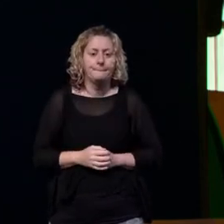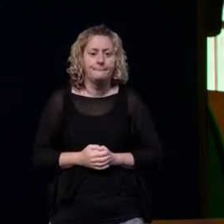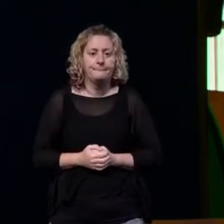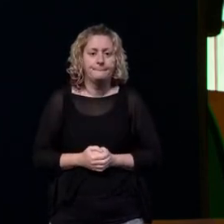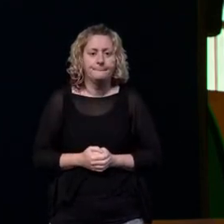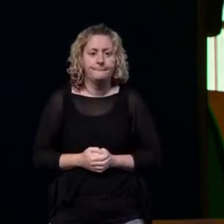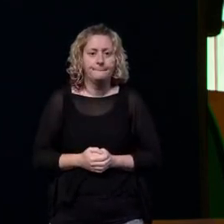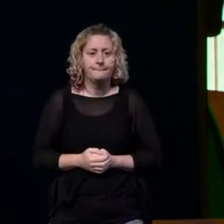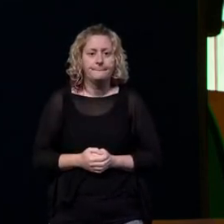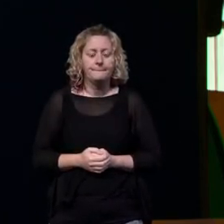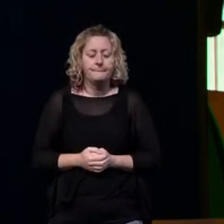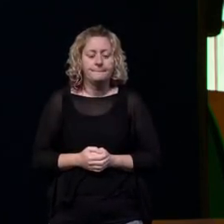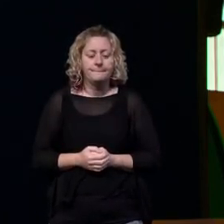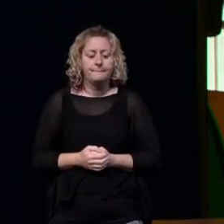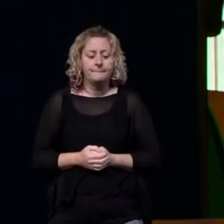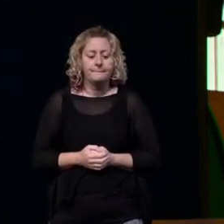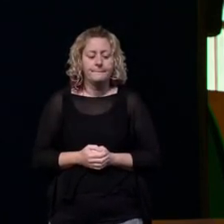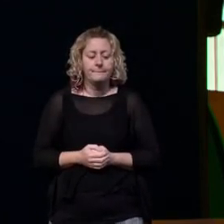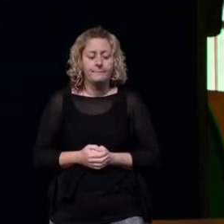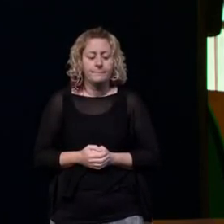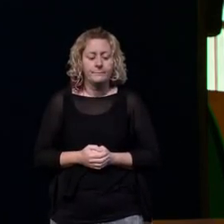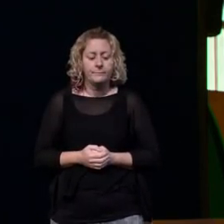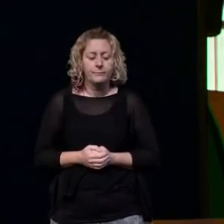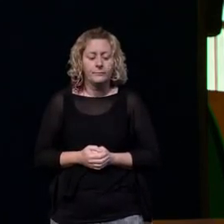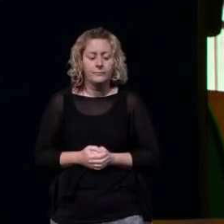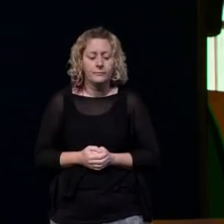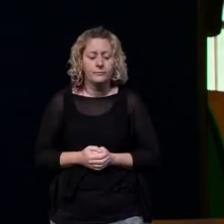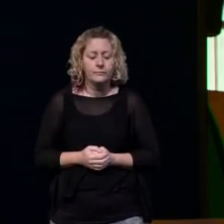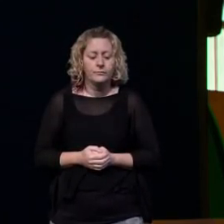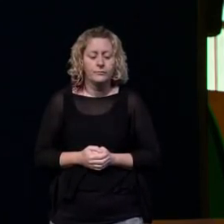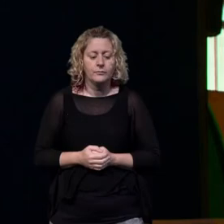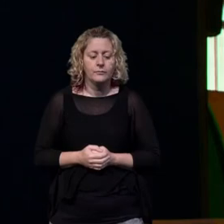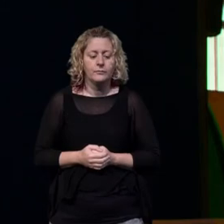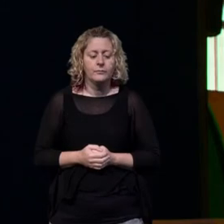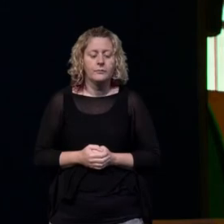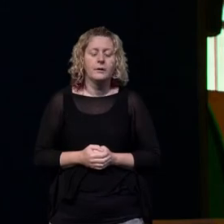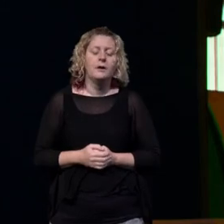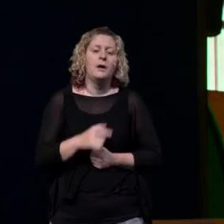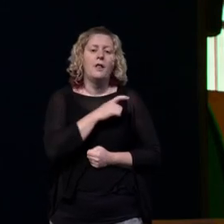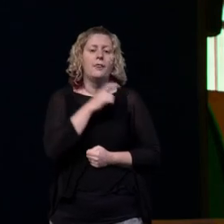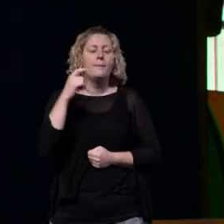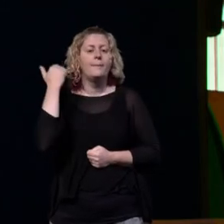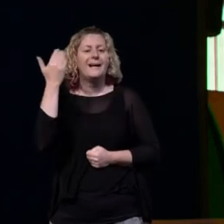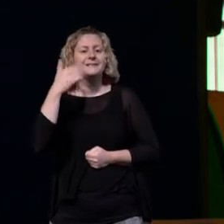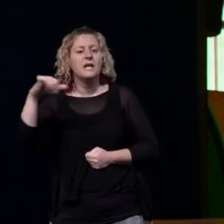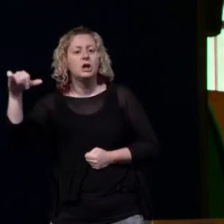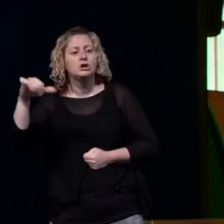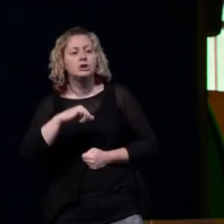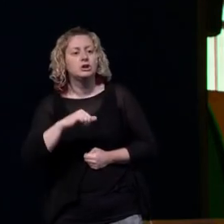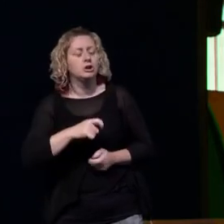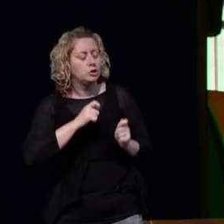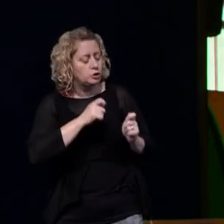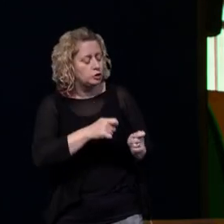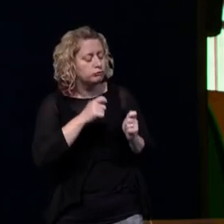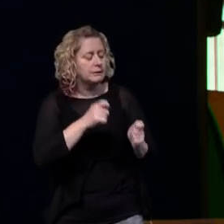God? The pastorals, treat the young women as sisters with absolute purity. And so you pray in those